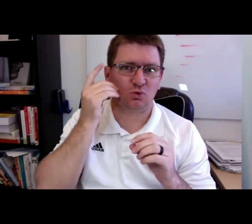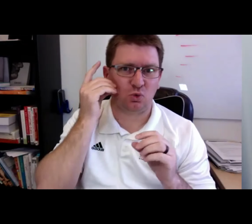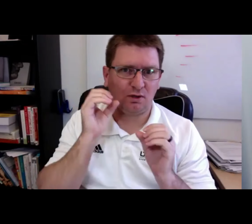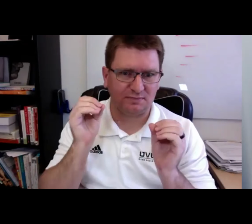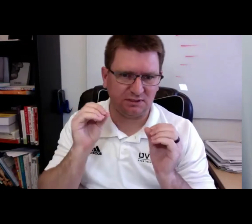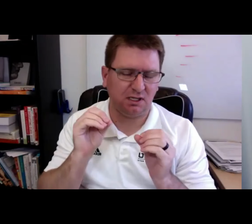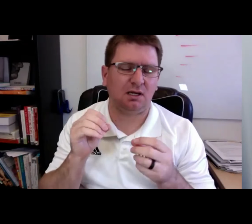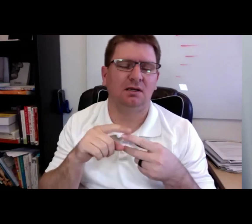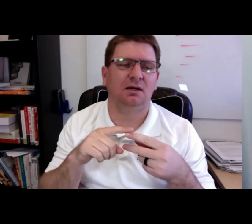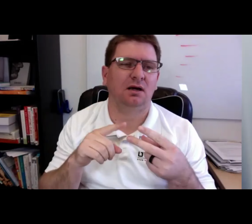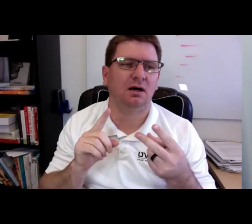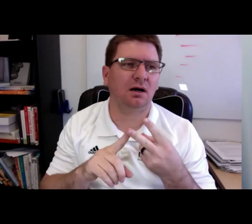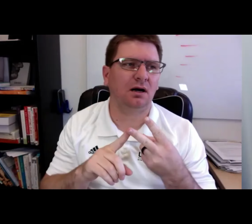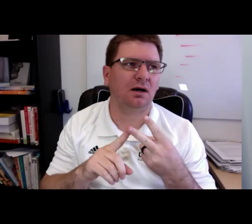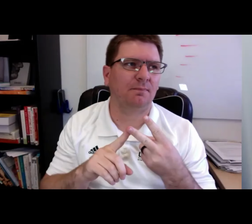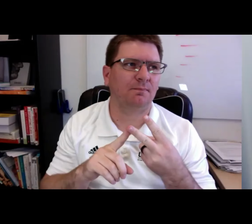dorms.